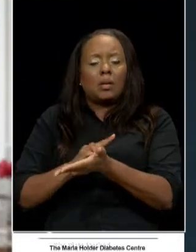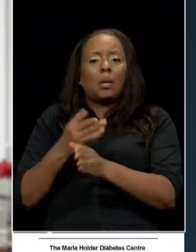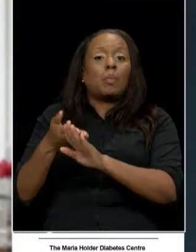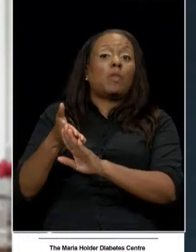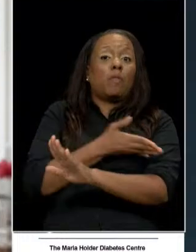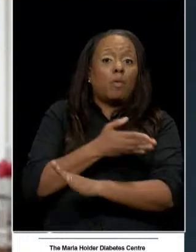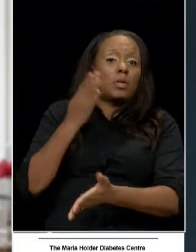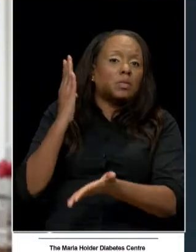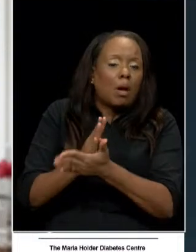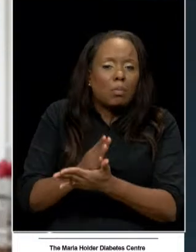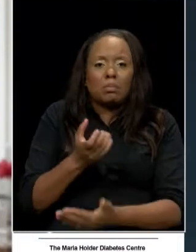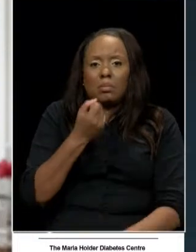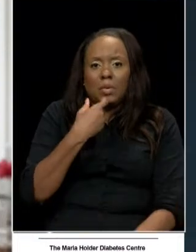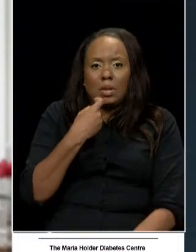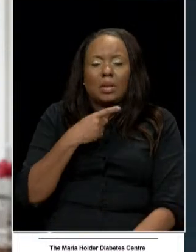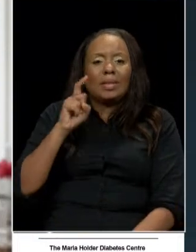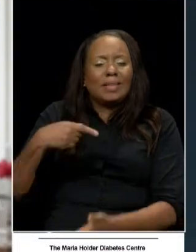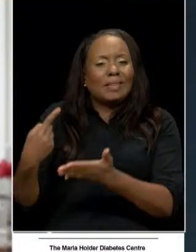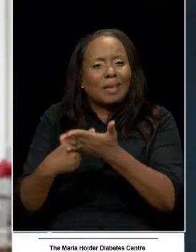medications.